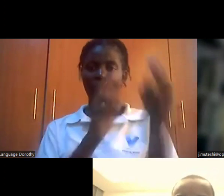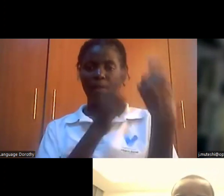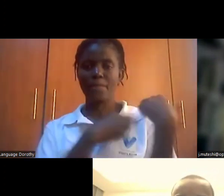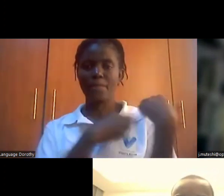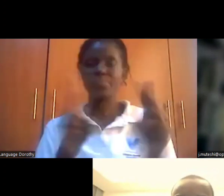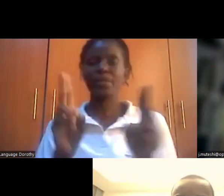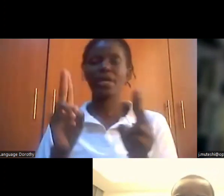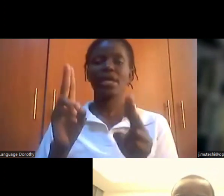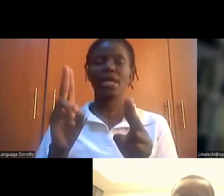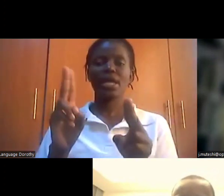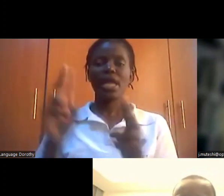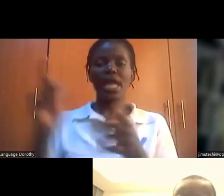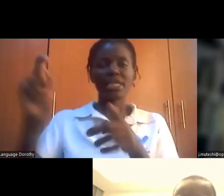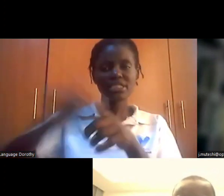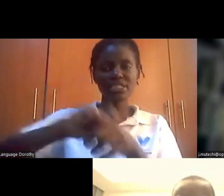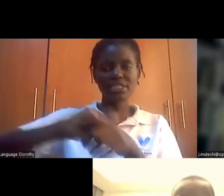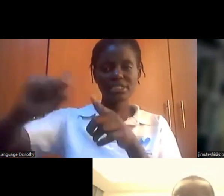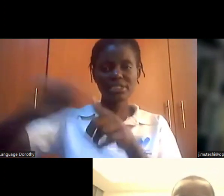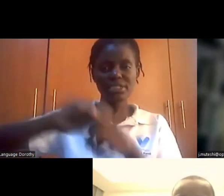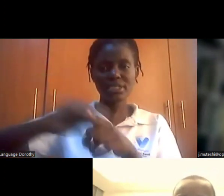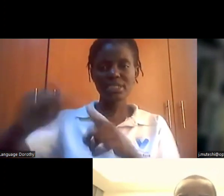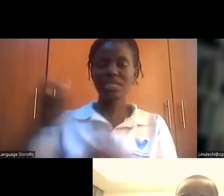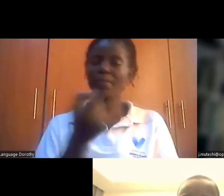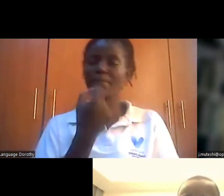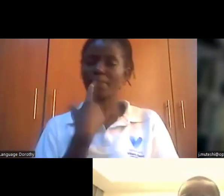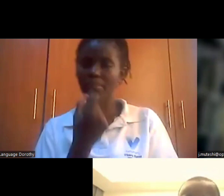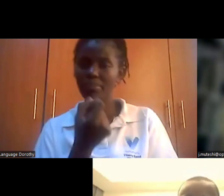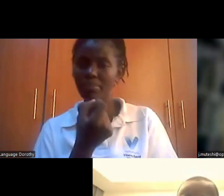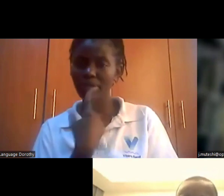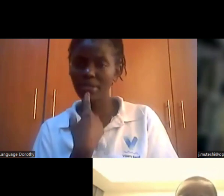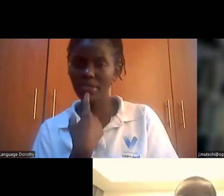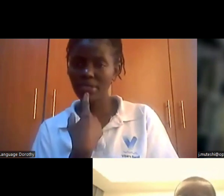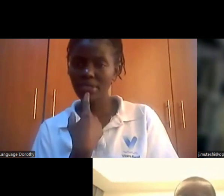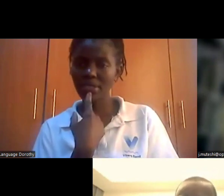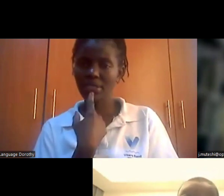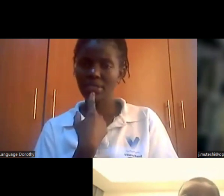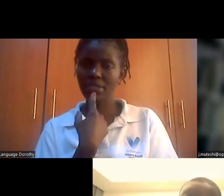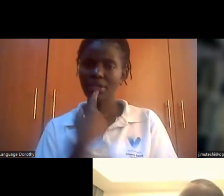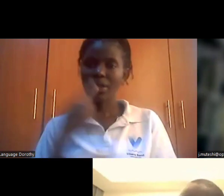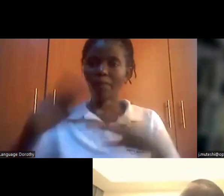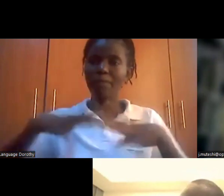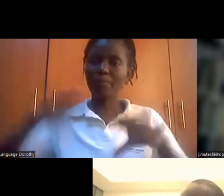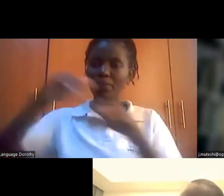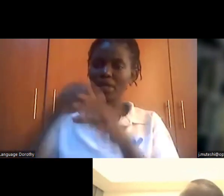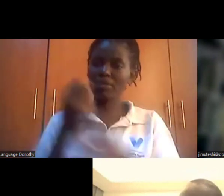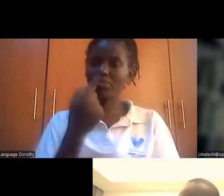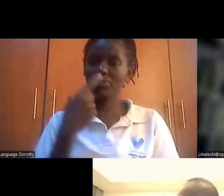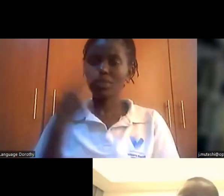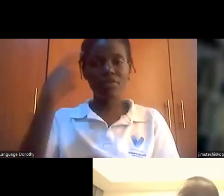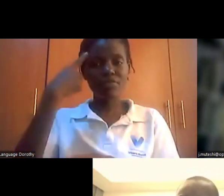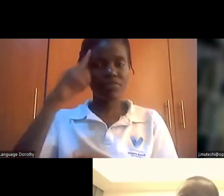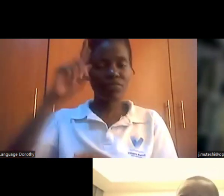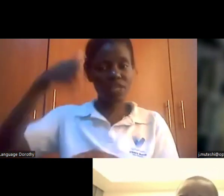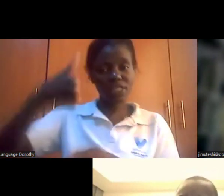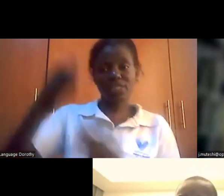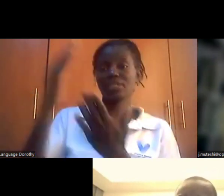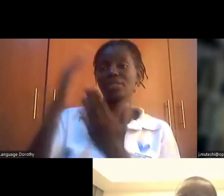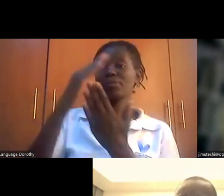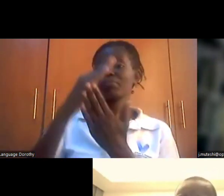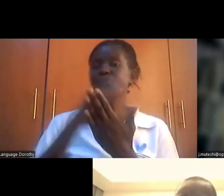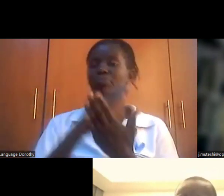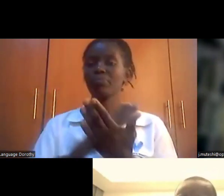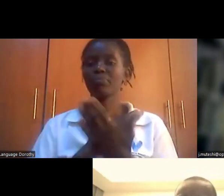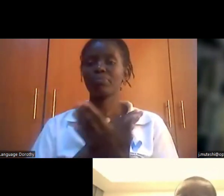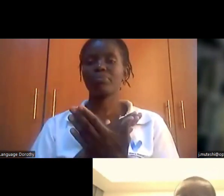trainees, nurses and midwives, as well as pharmacists and dentists. So for this program, implementing the